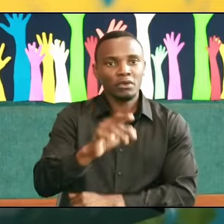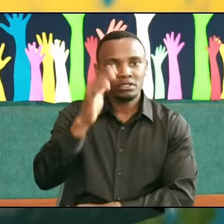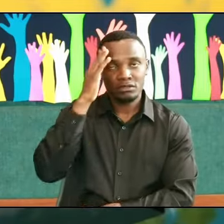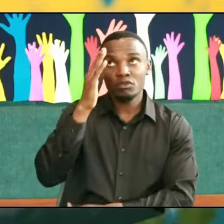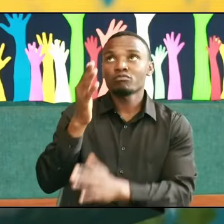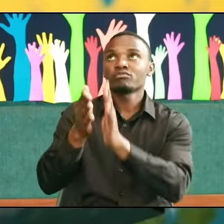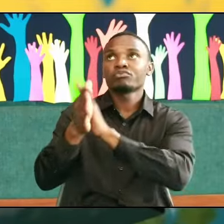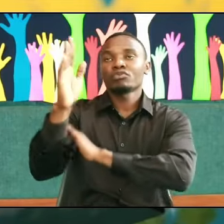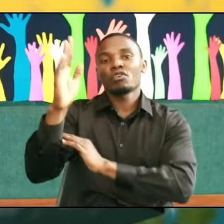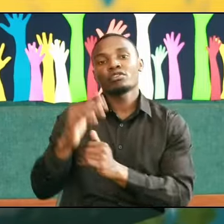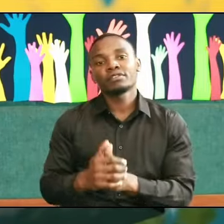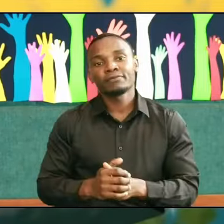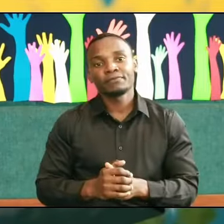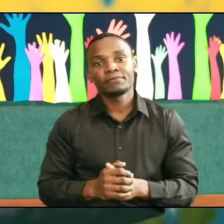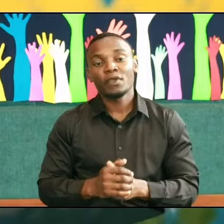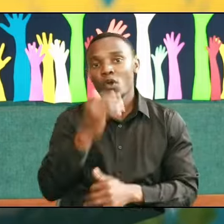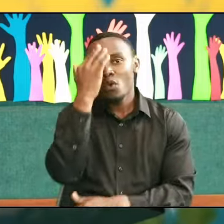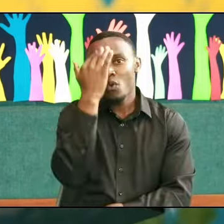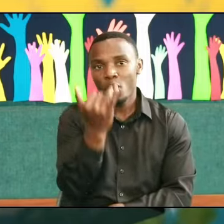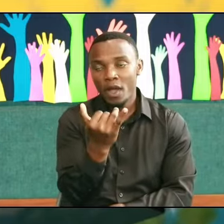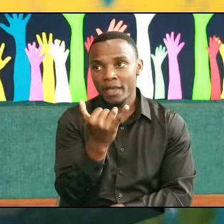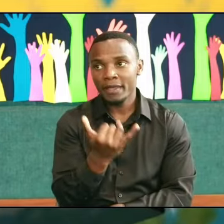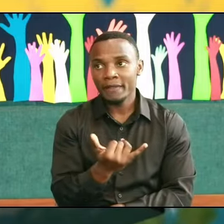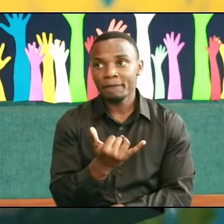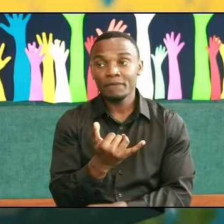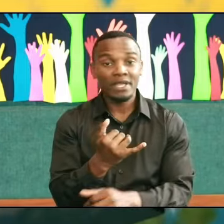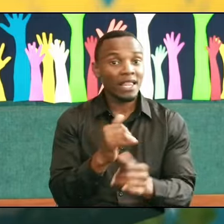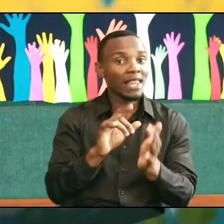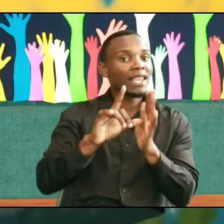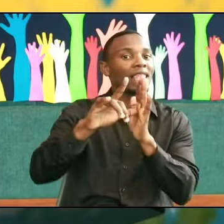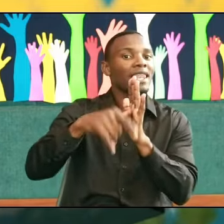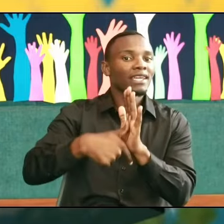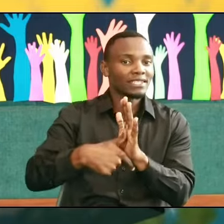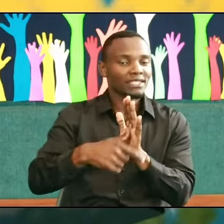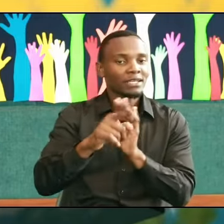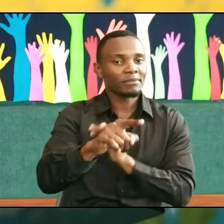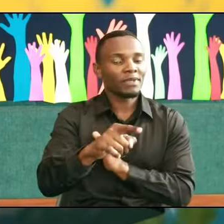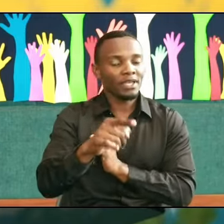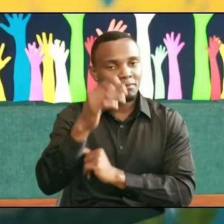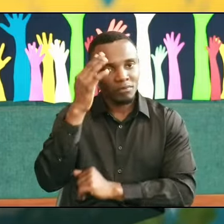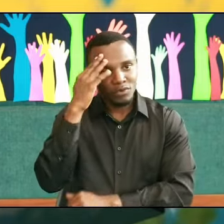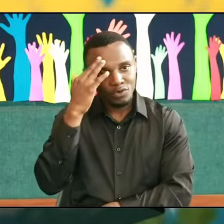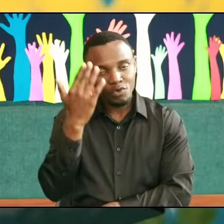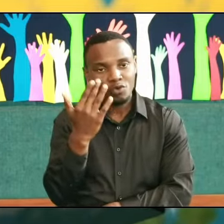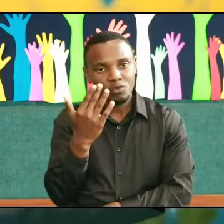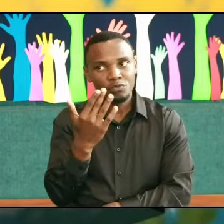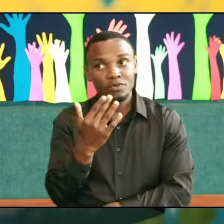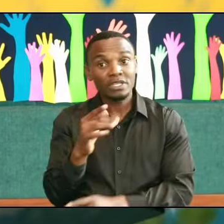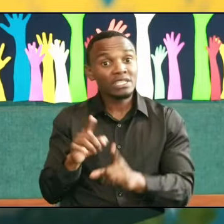Are you there with me? Because when he comes back, he acknowledges God. And you know,